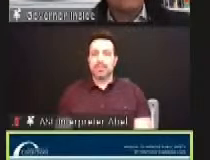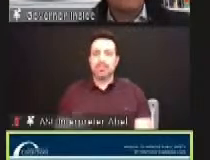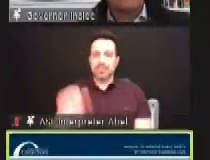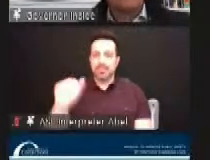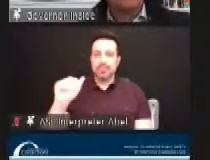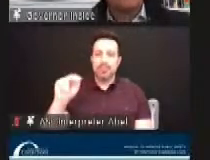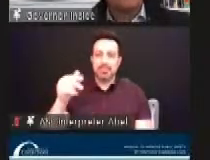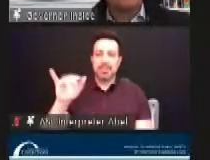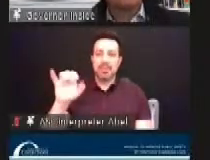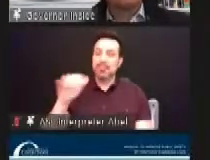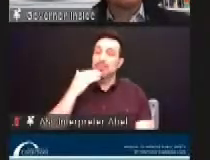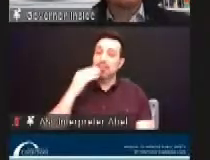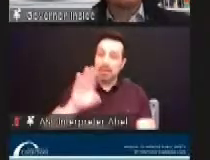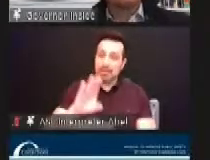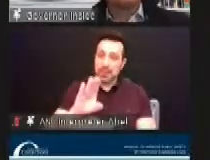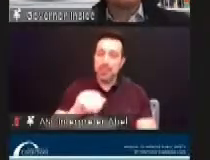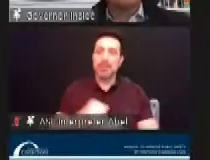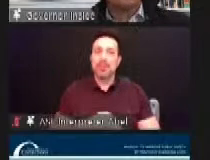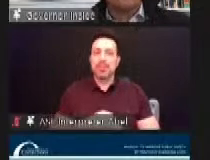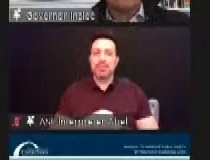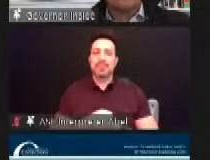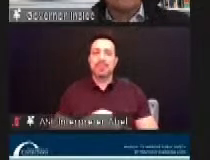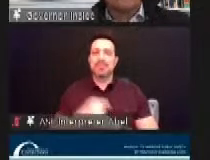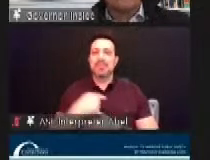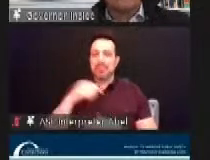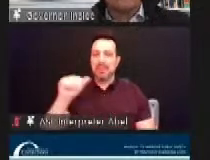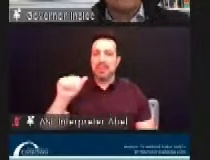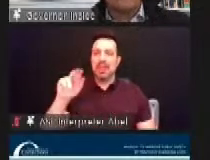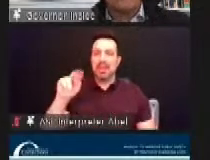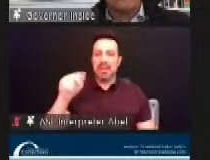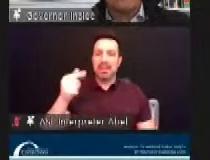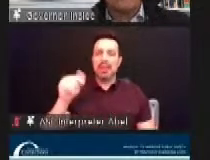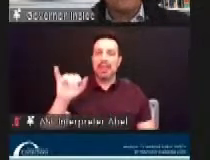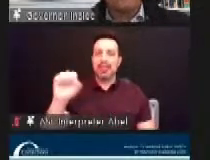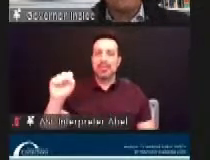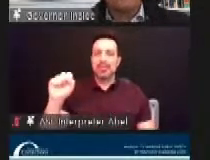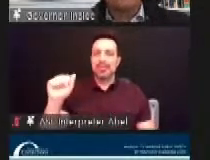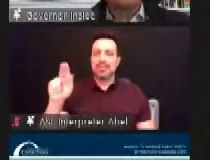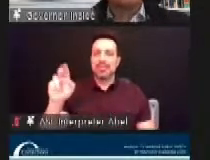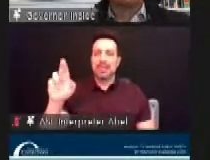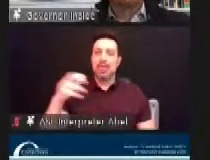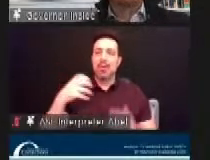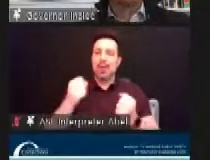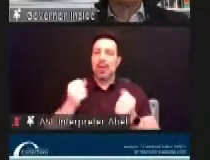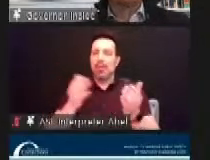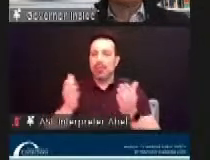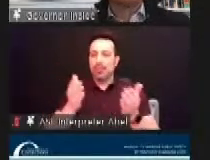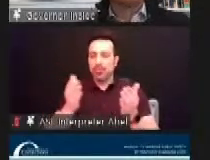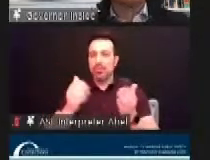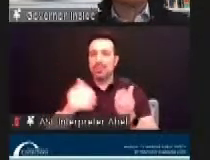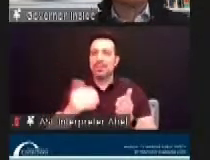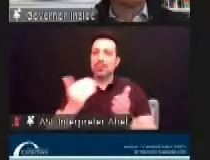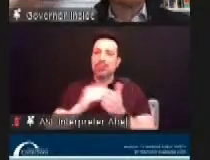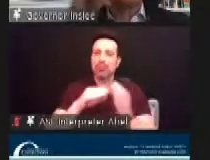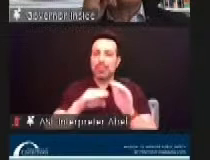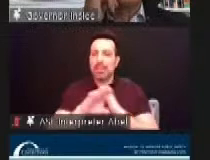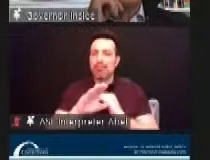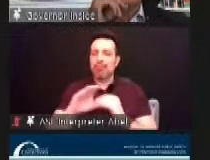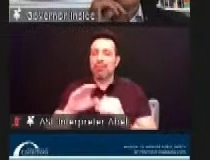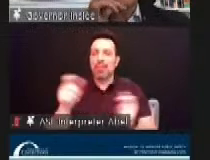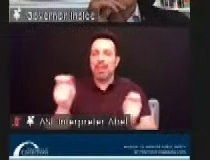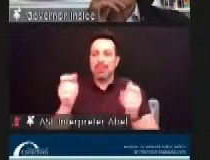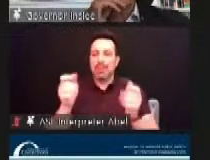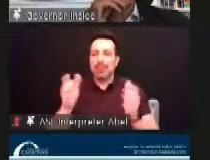Good afternoon. I'm Angie Sauer, Health Services Reentry Administrator for